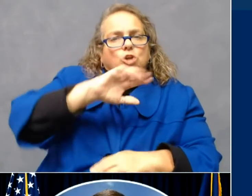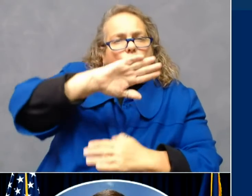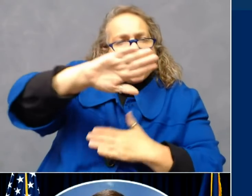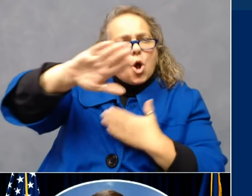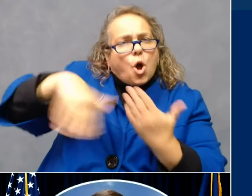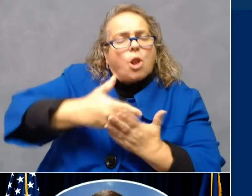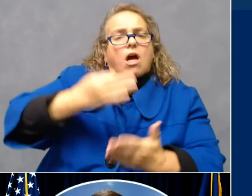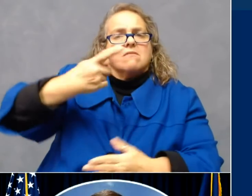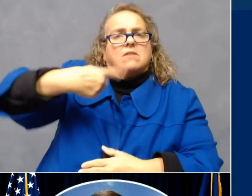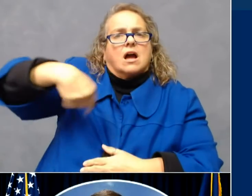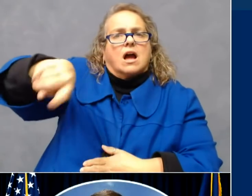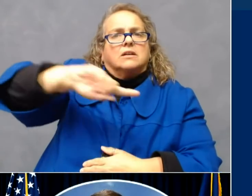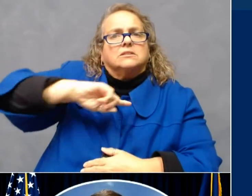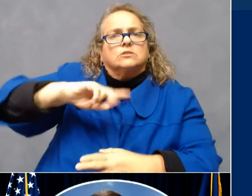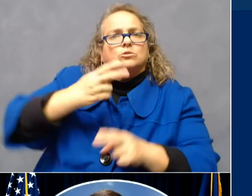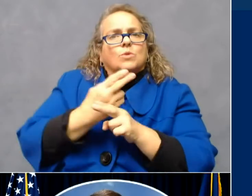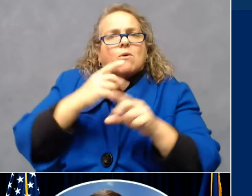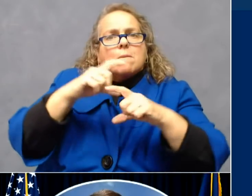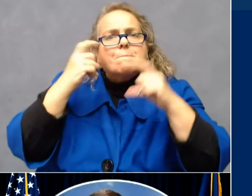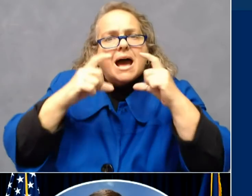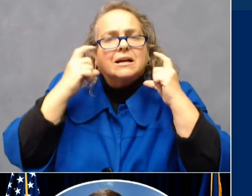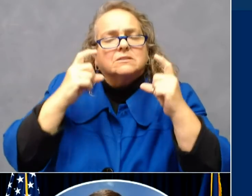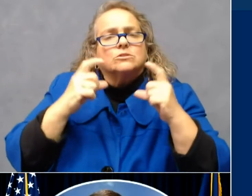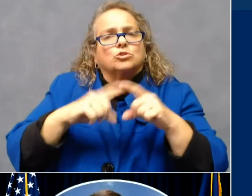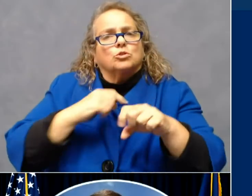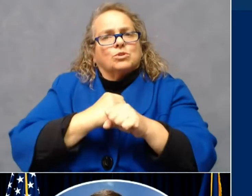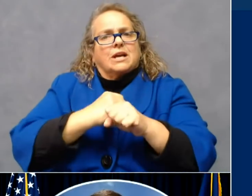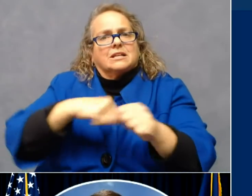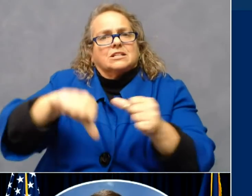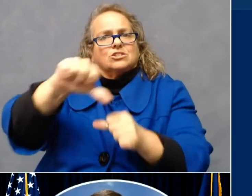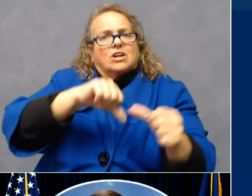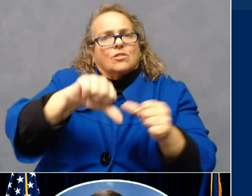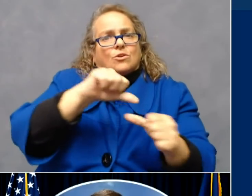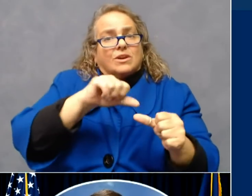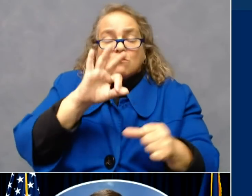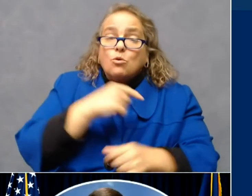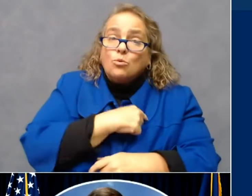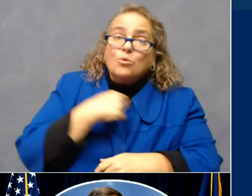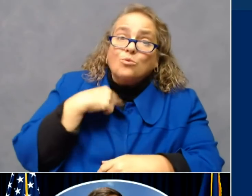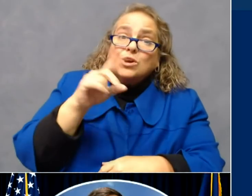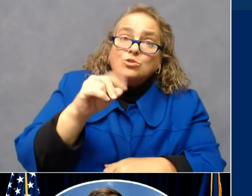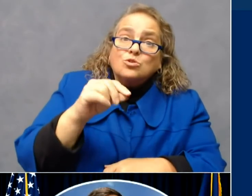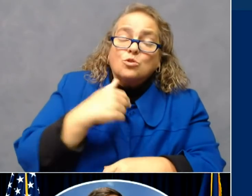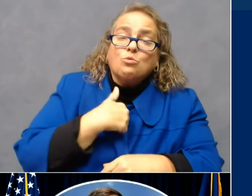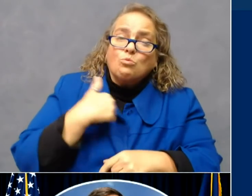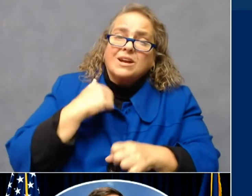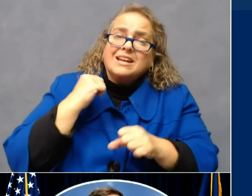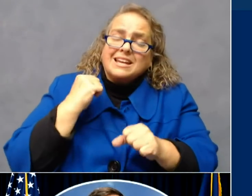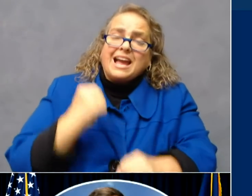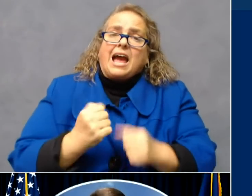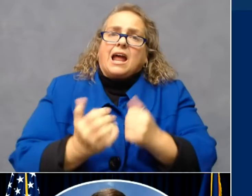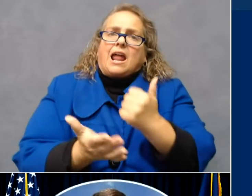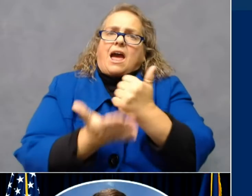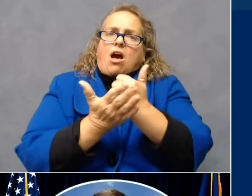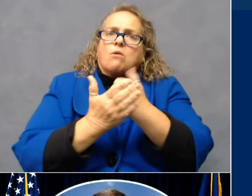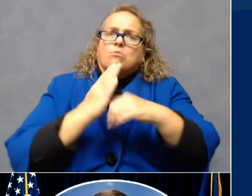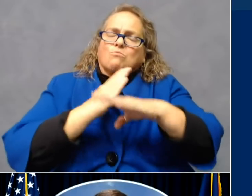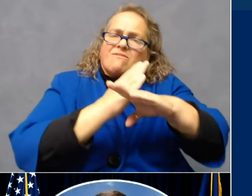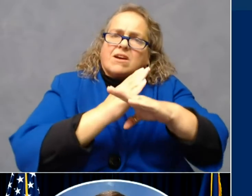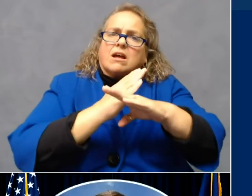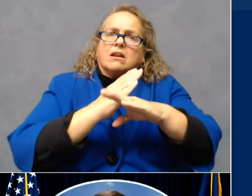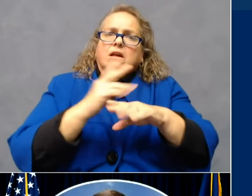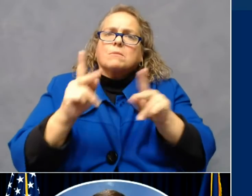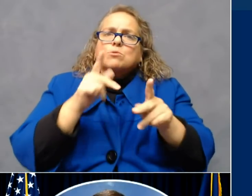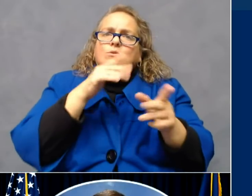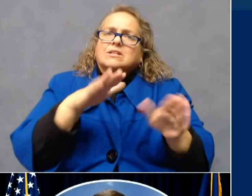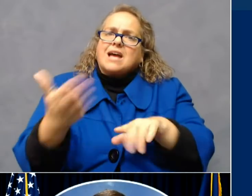If we do, we can prevent the loss of individuals like Bruce and the heartbreak his family is now mourning. So